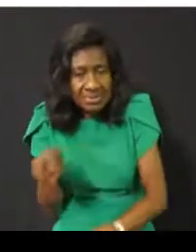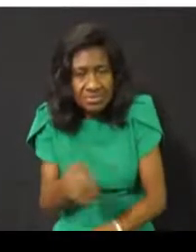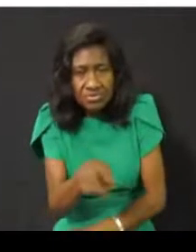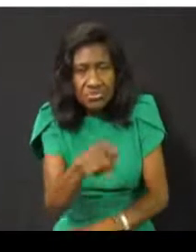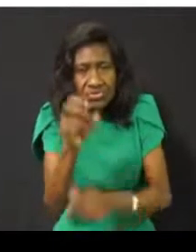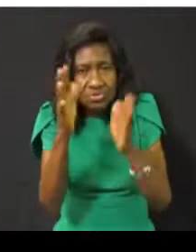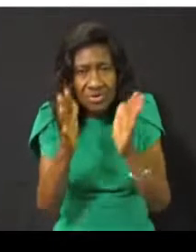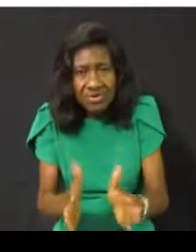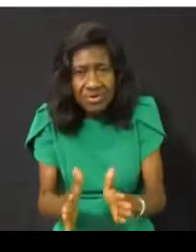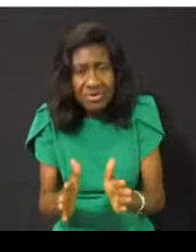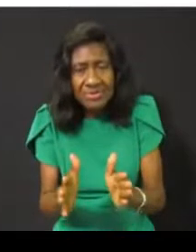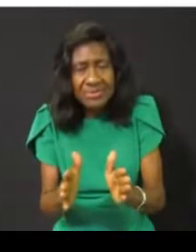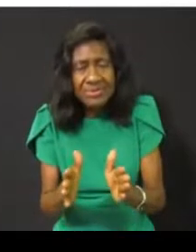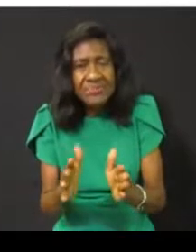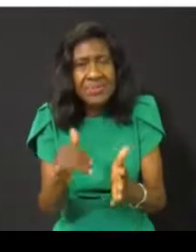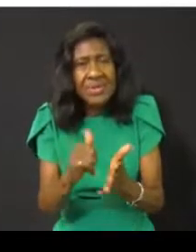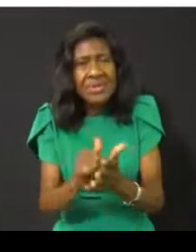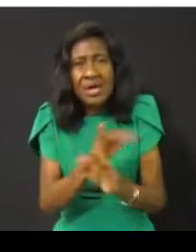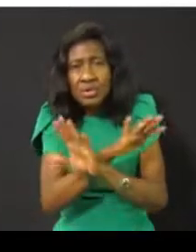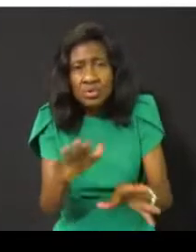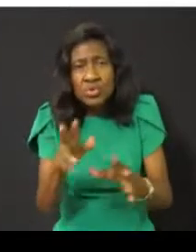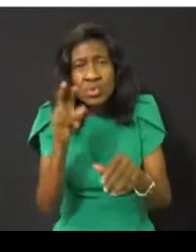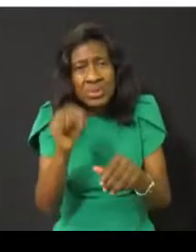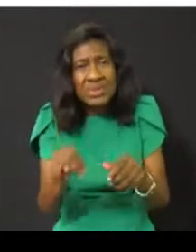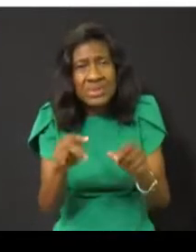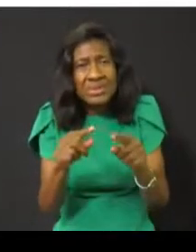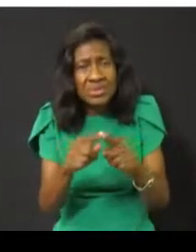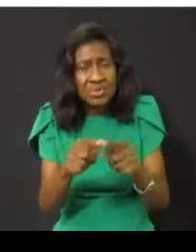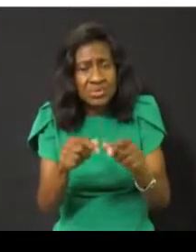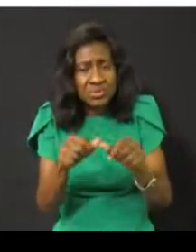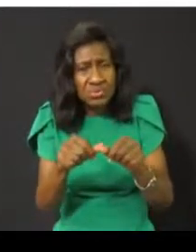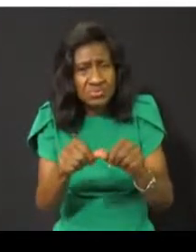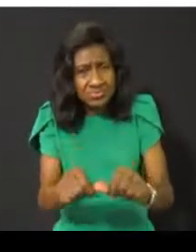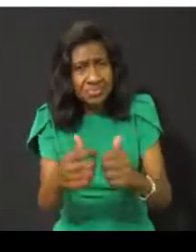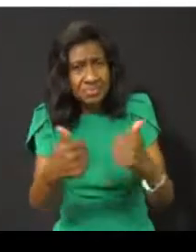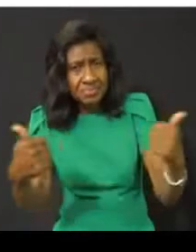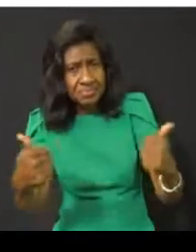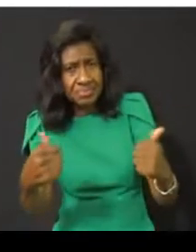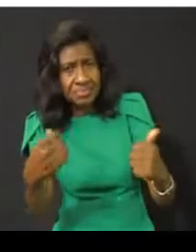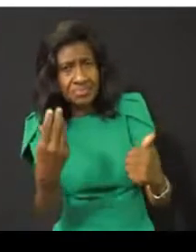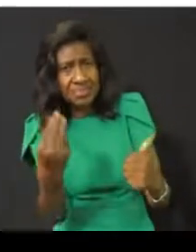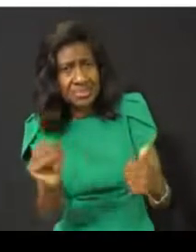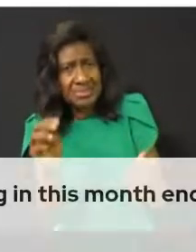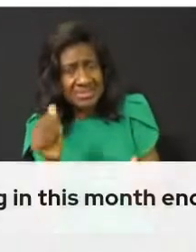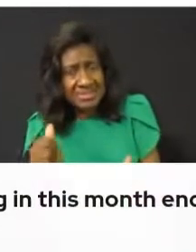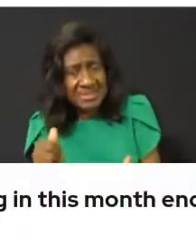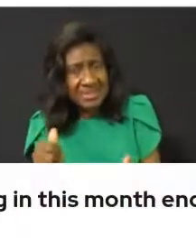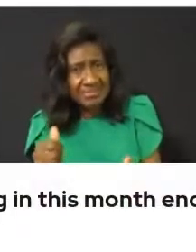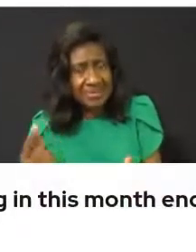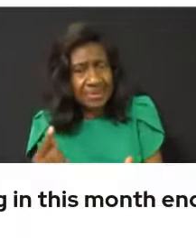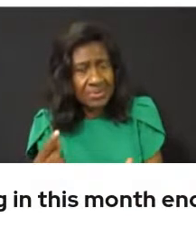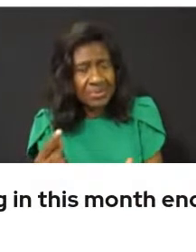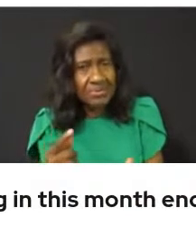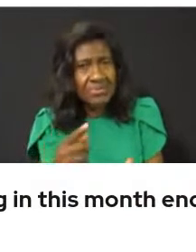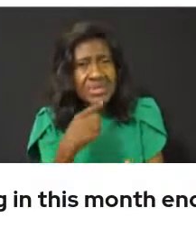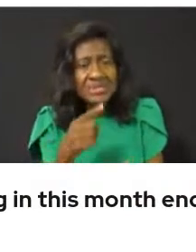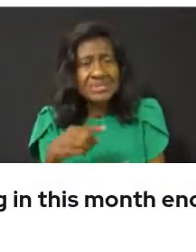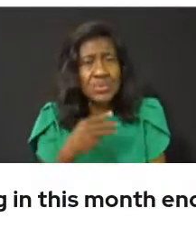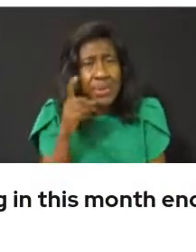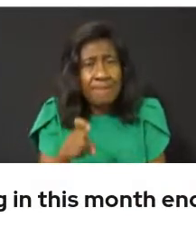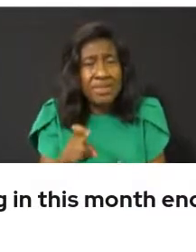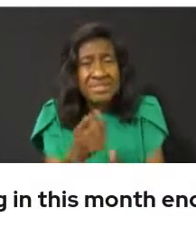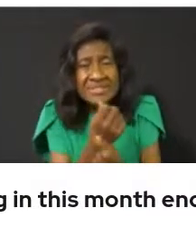without requiring isolation upon arrival. To safely and responsibly reopen the country.